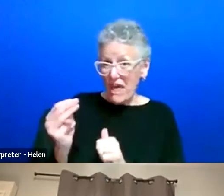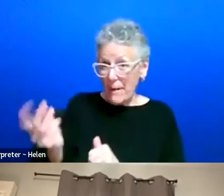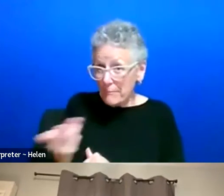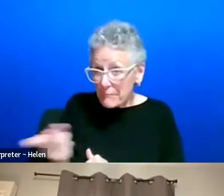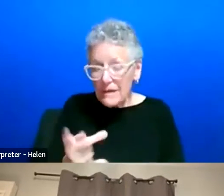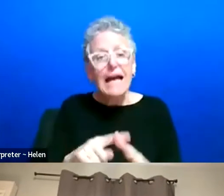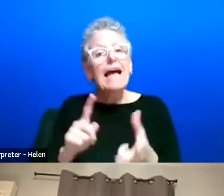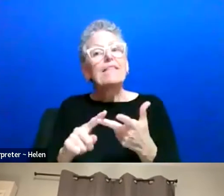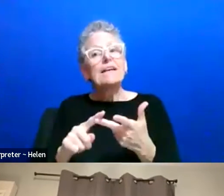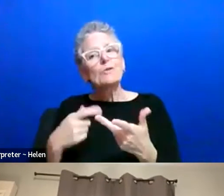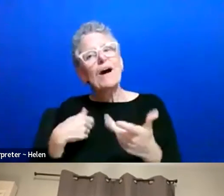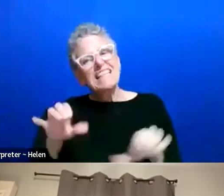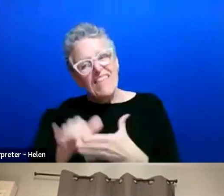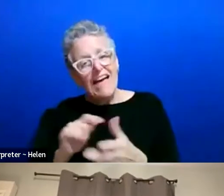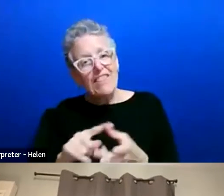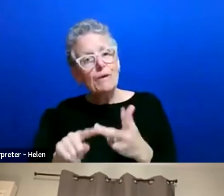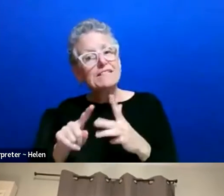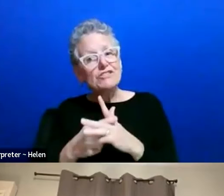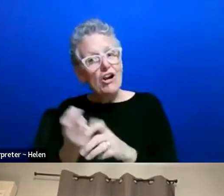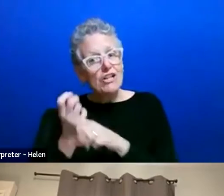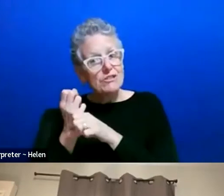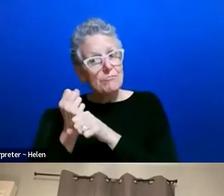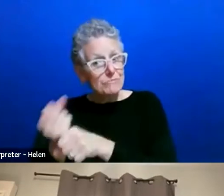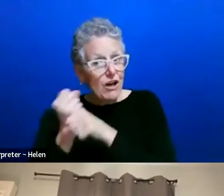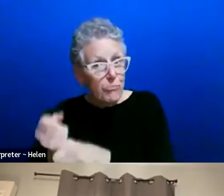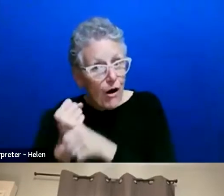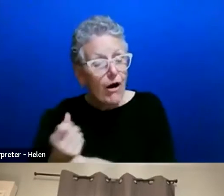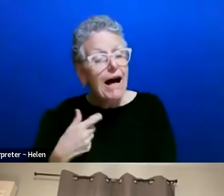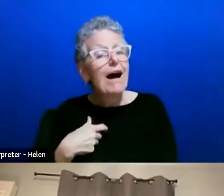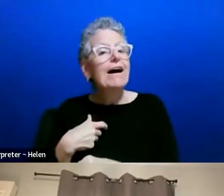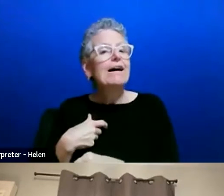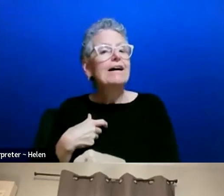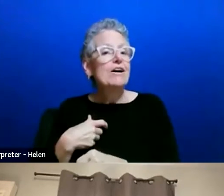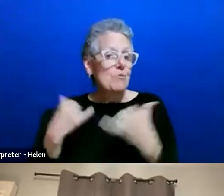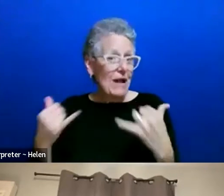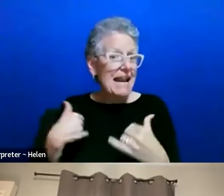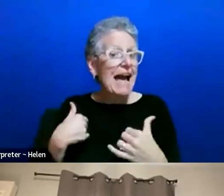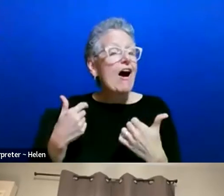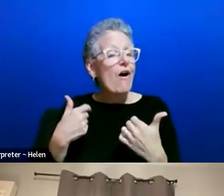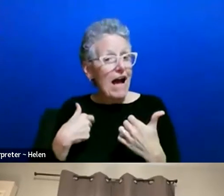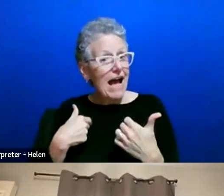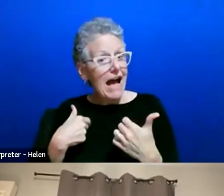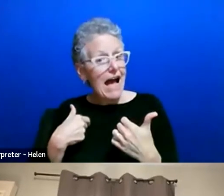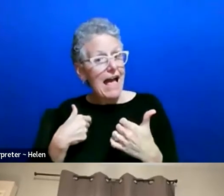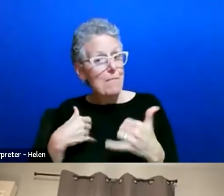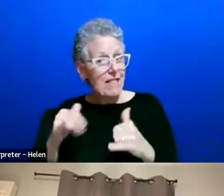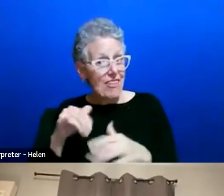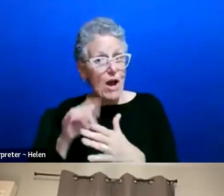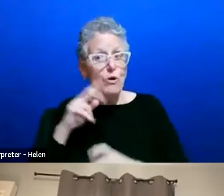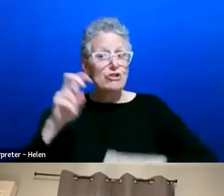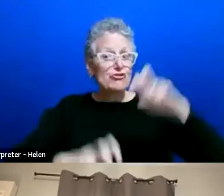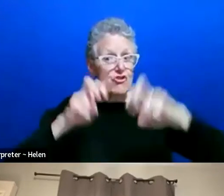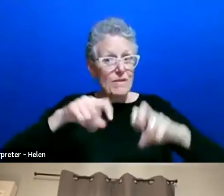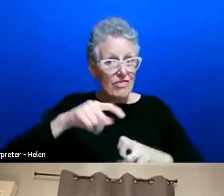we started off softball. Softball was a lot of fun. I play that right now. We got a tournament this weekend in Chicago,